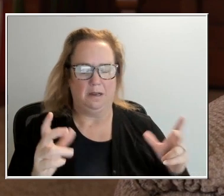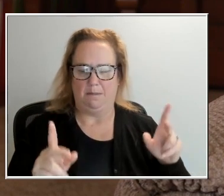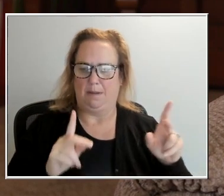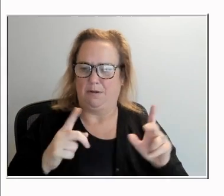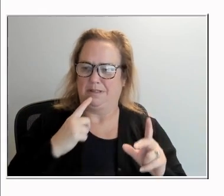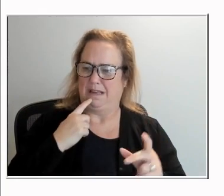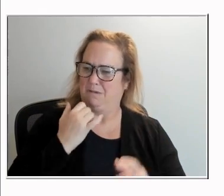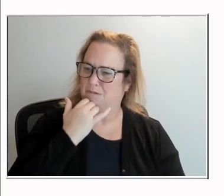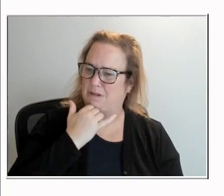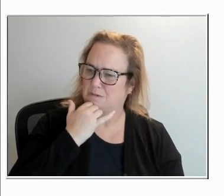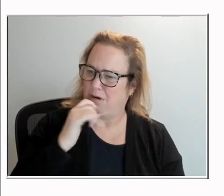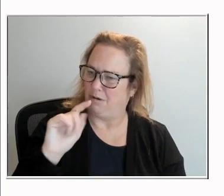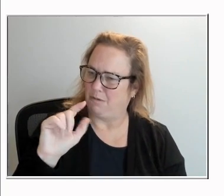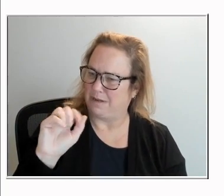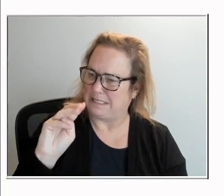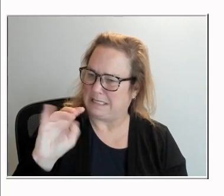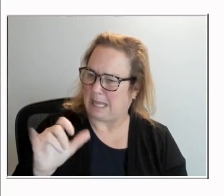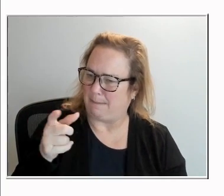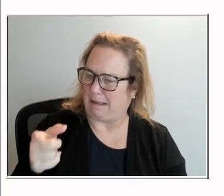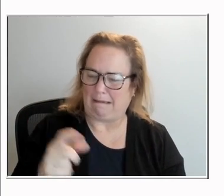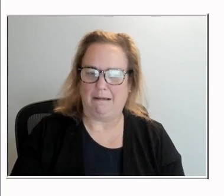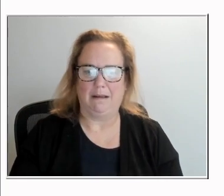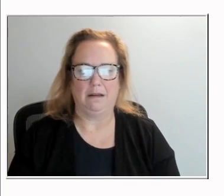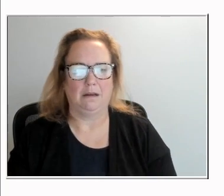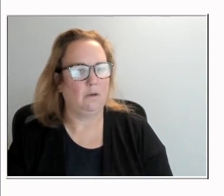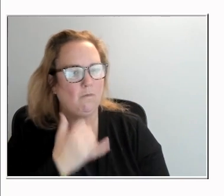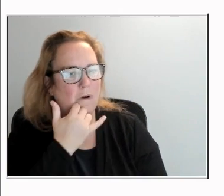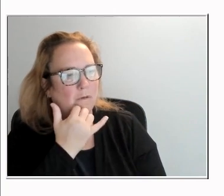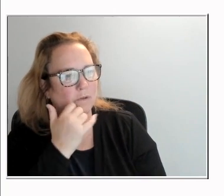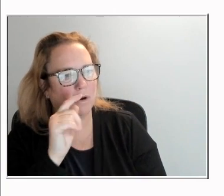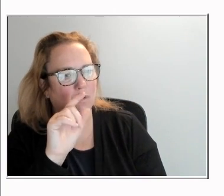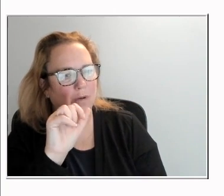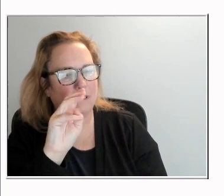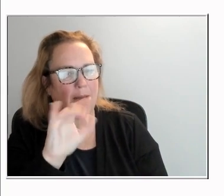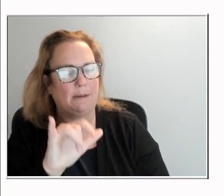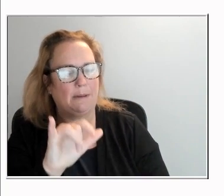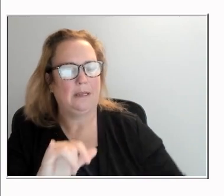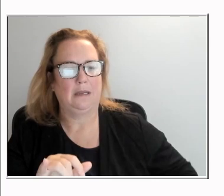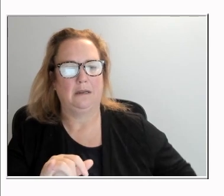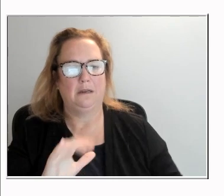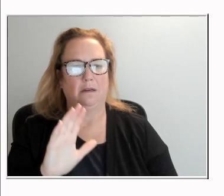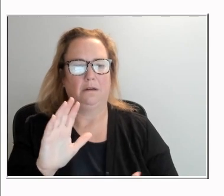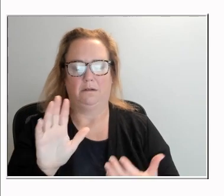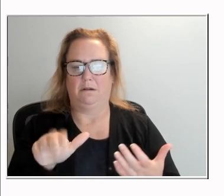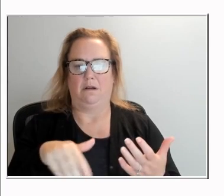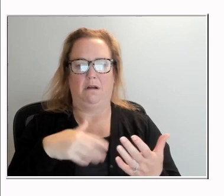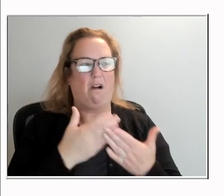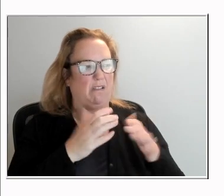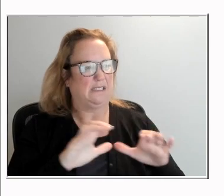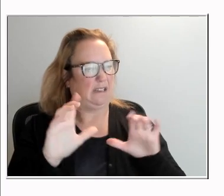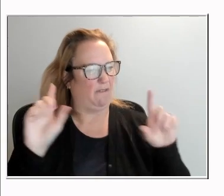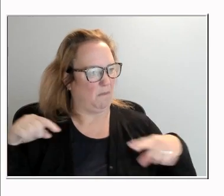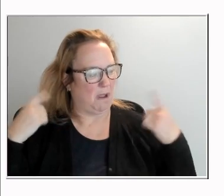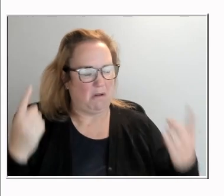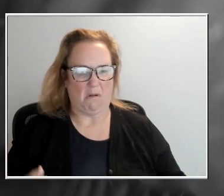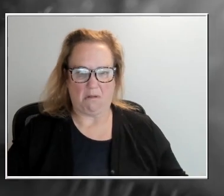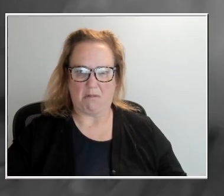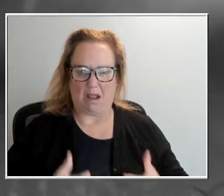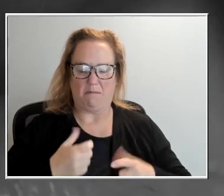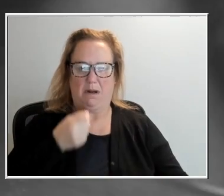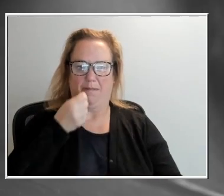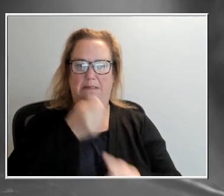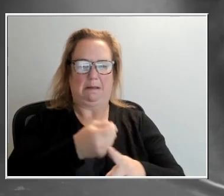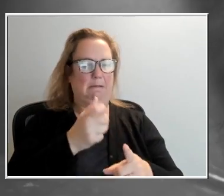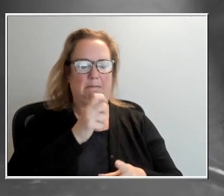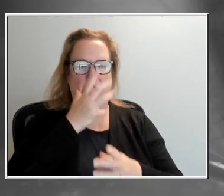wrong with Tammy anyway?" What was wrong with Tammy? I've done all this stuff all my life. Then all of a sudden, it just wasn't there.